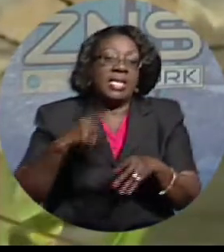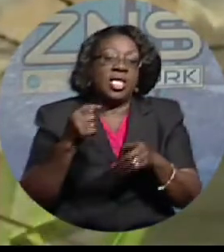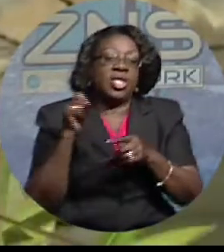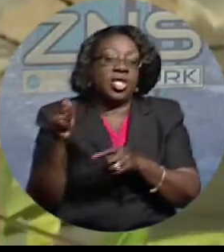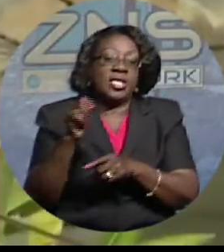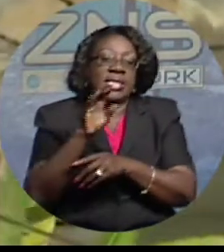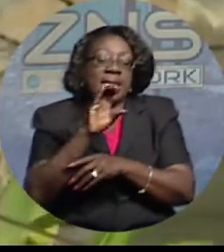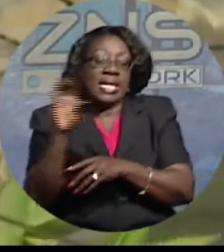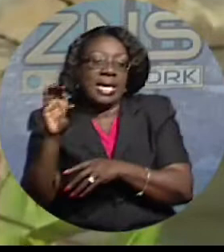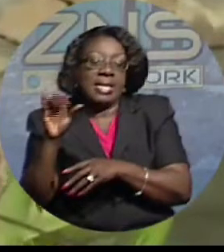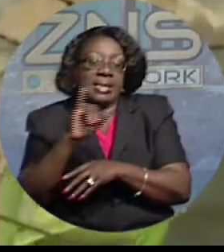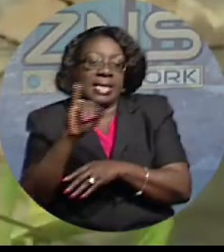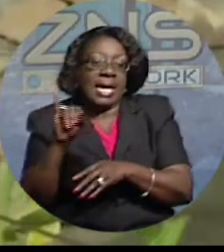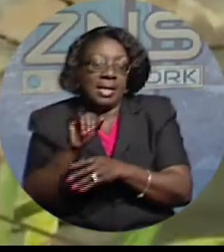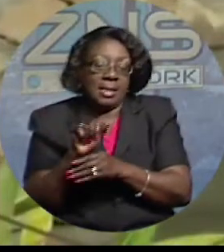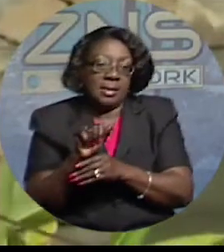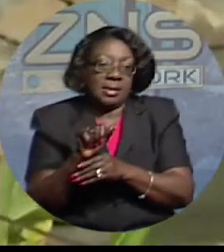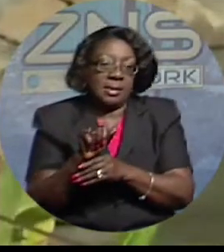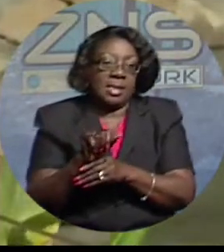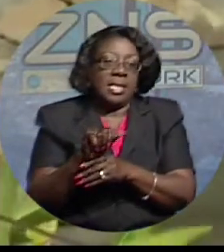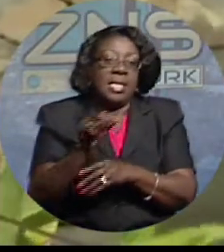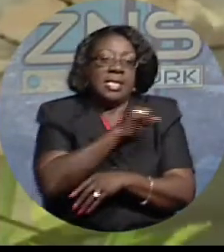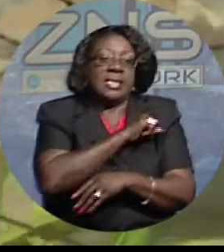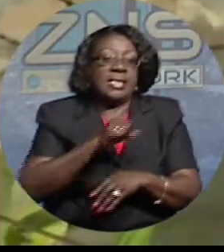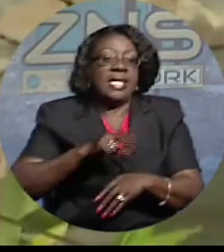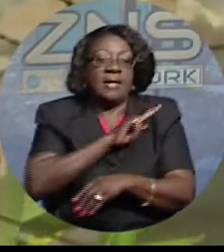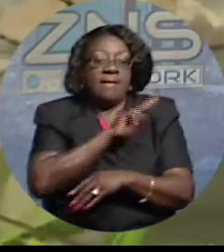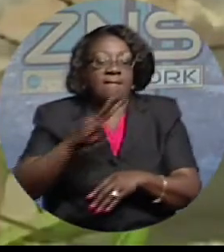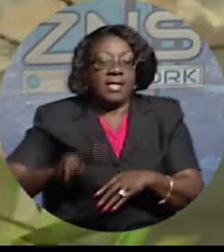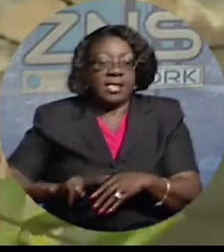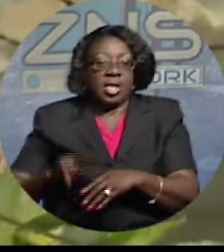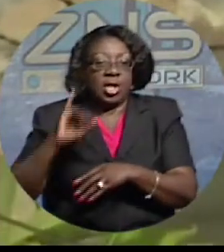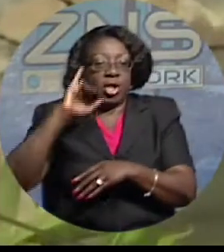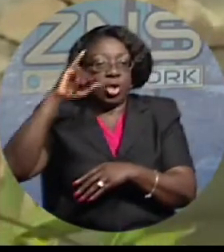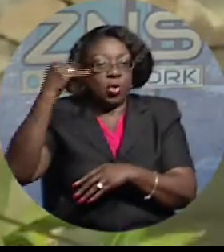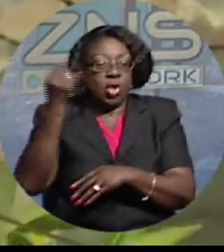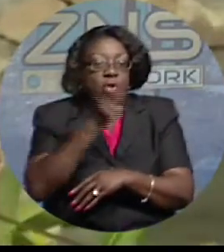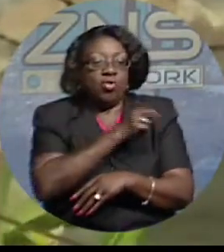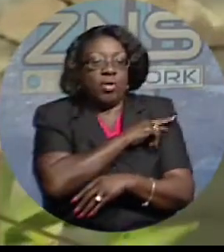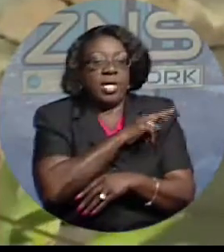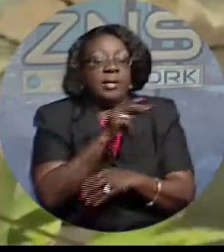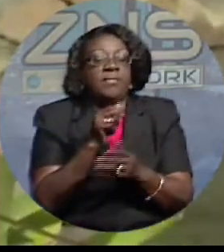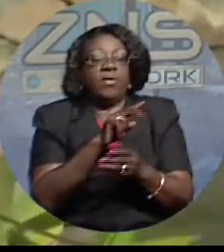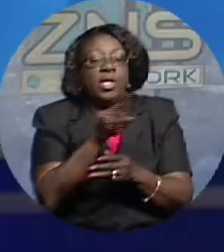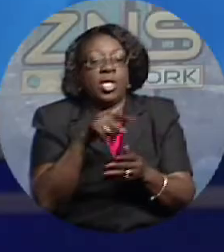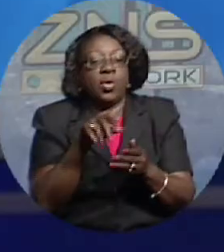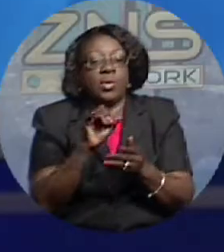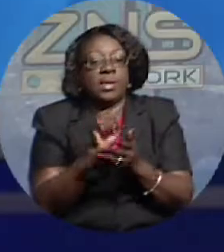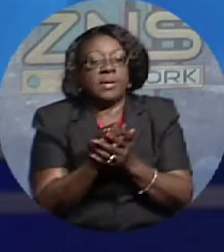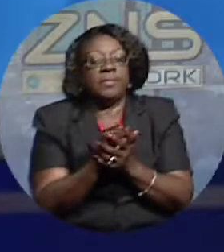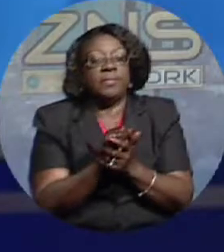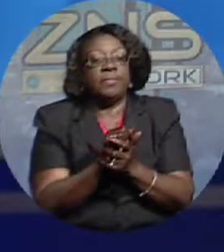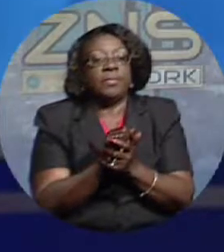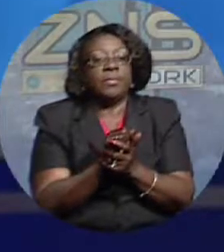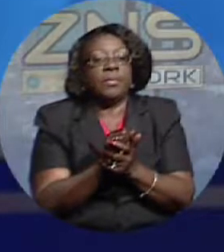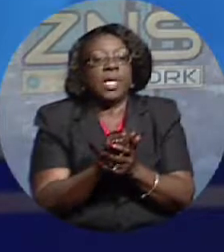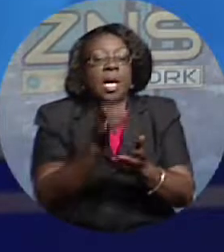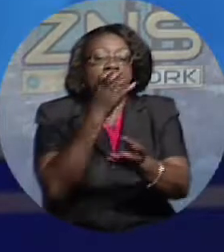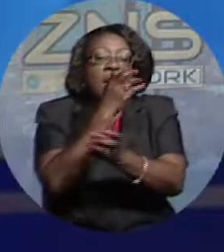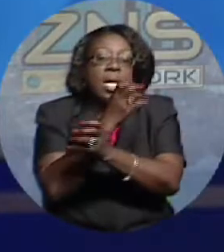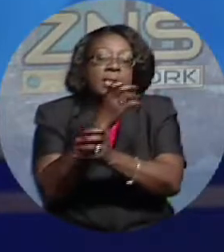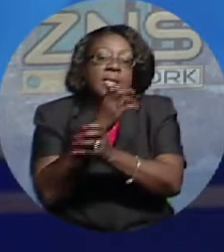Islands. At Buckerman Bay Resort, St. Vincent, I'm Julian Reed for ZNS Network News. Customs